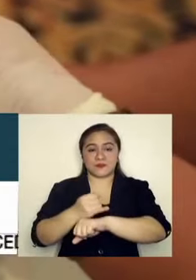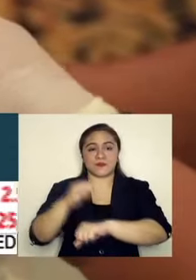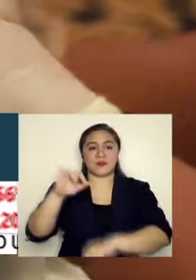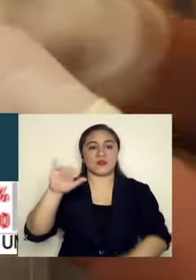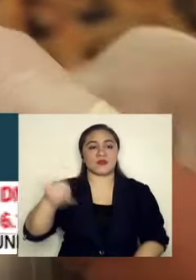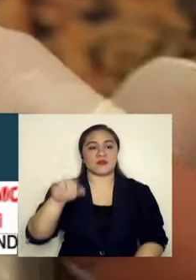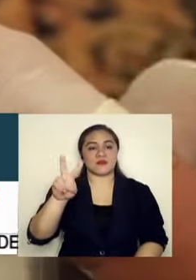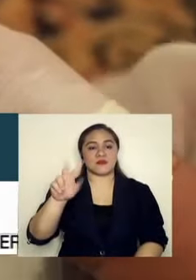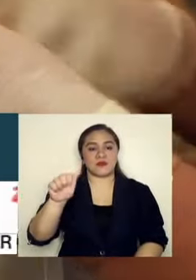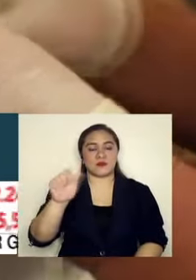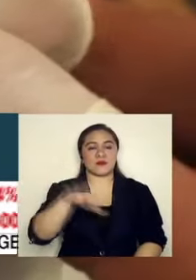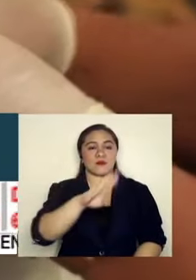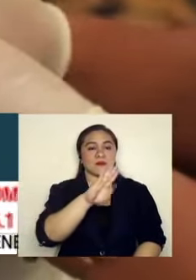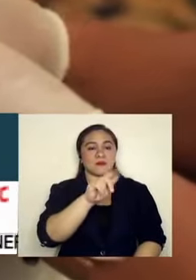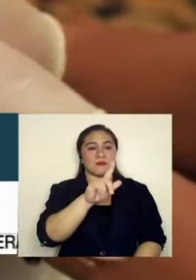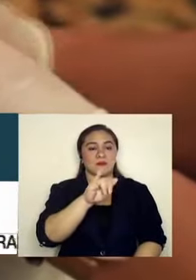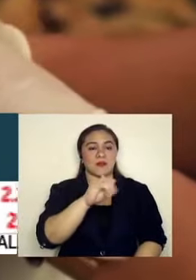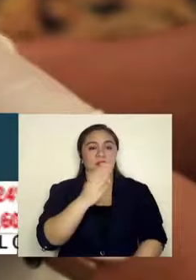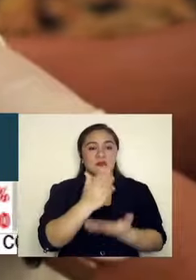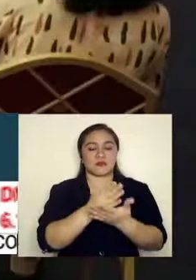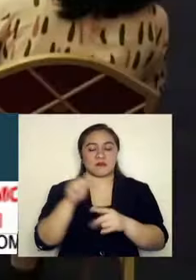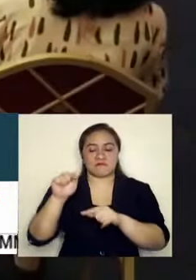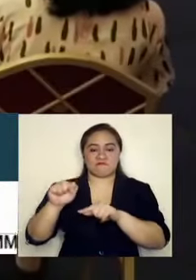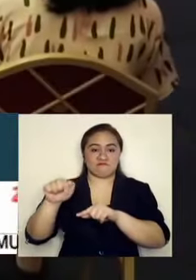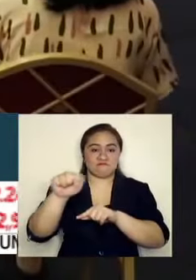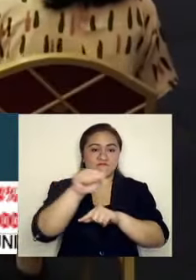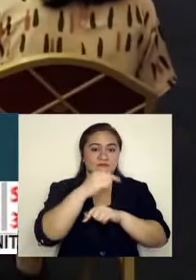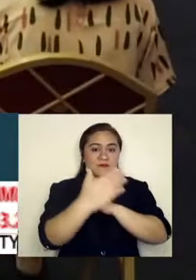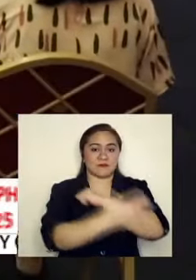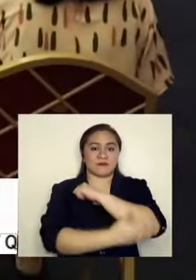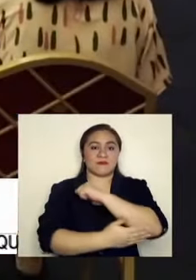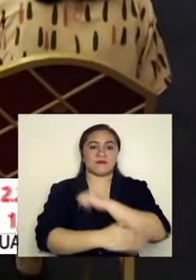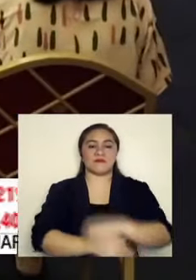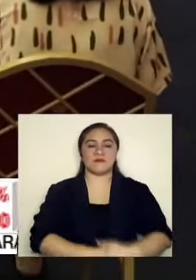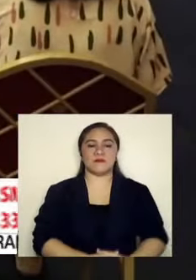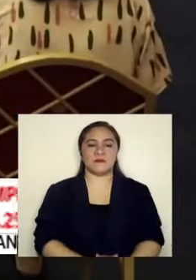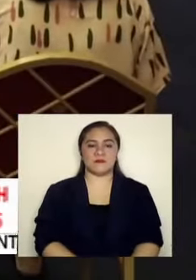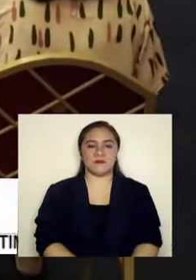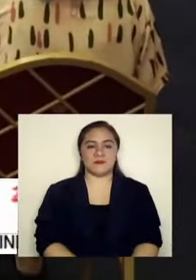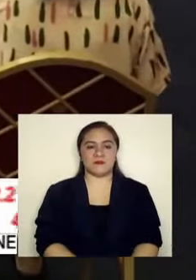Bali and small pockets in other parts of the country.